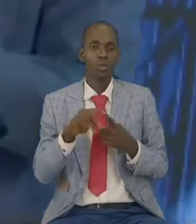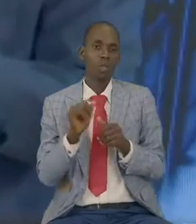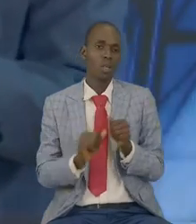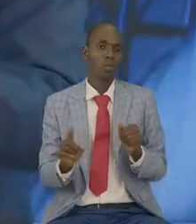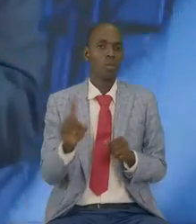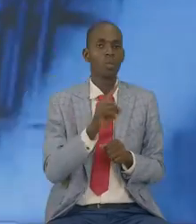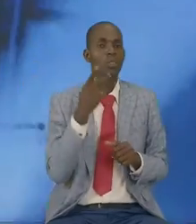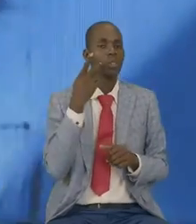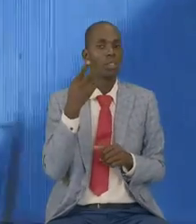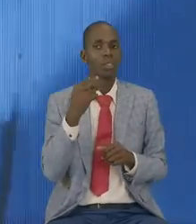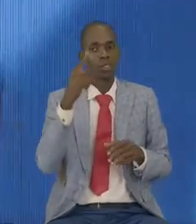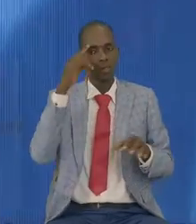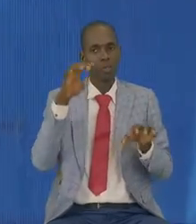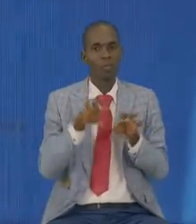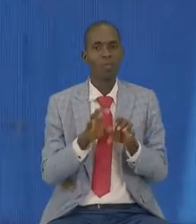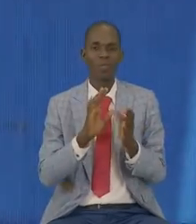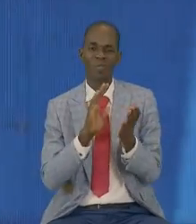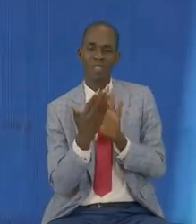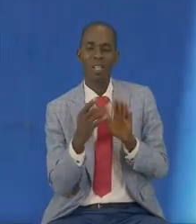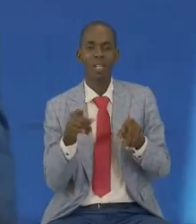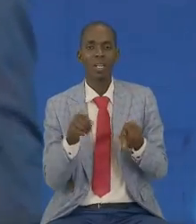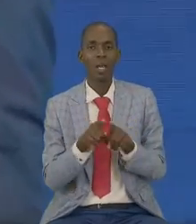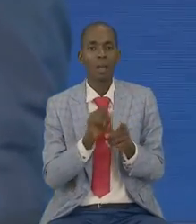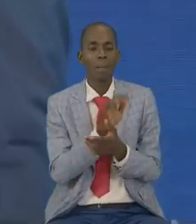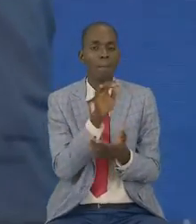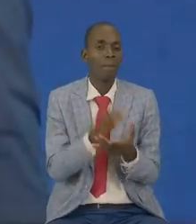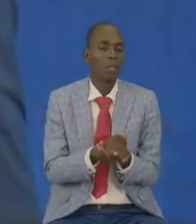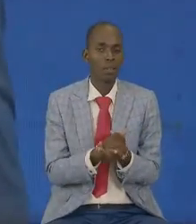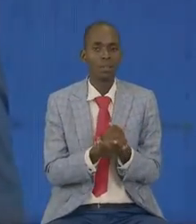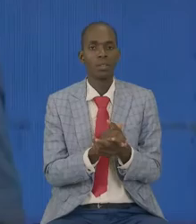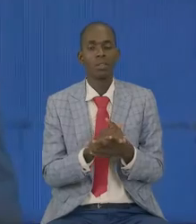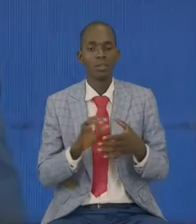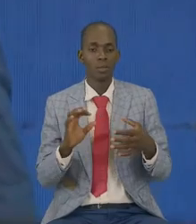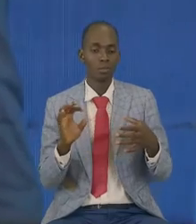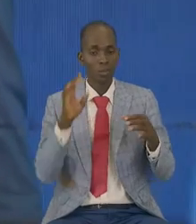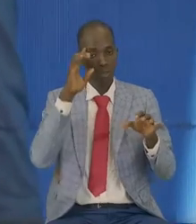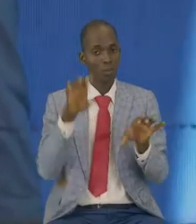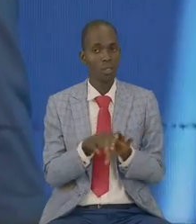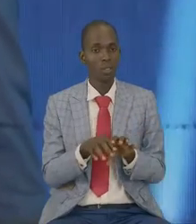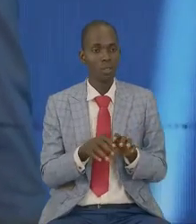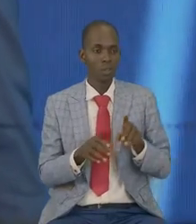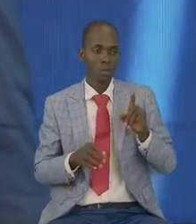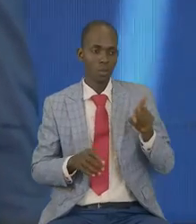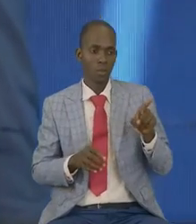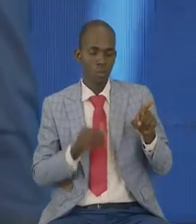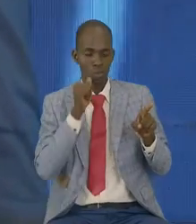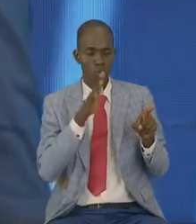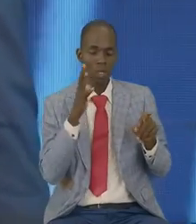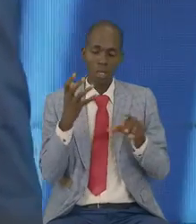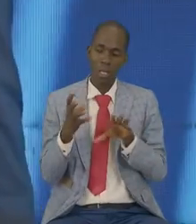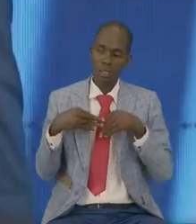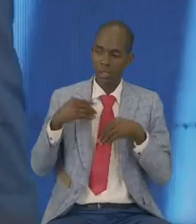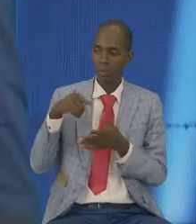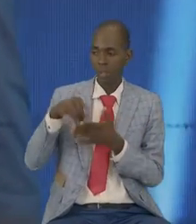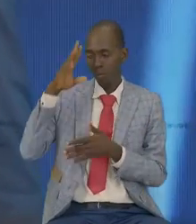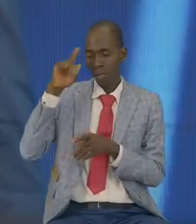the covenant like a marriage covenant. You take this man as your husband, and you're going to